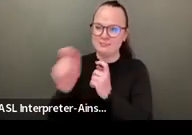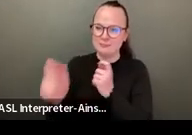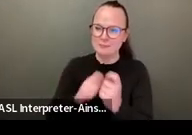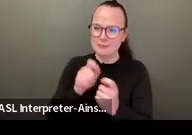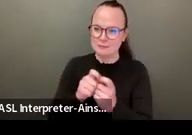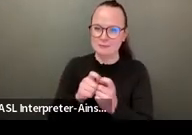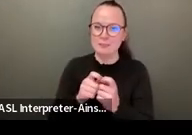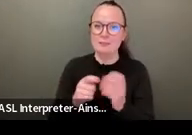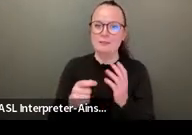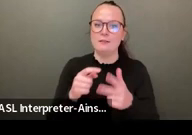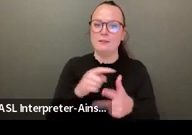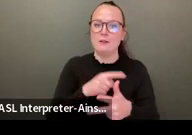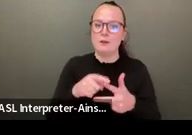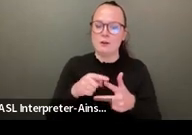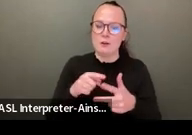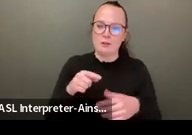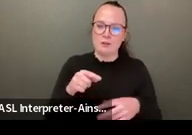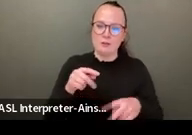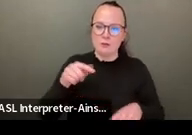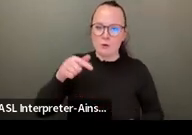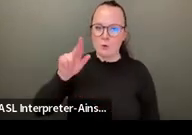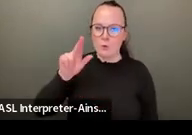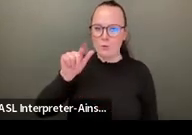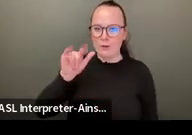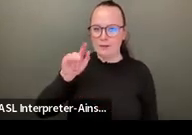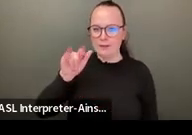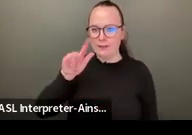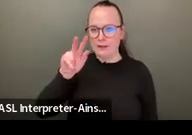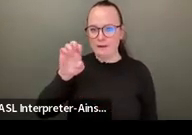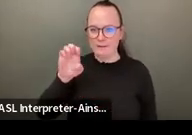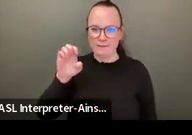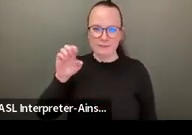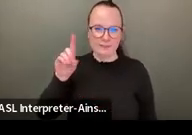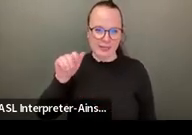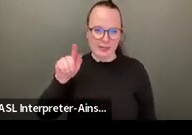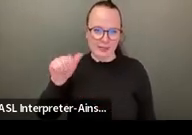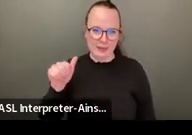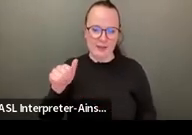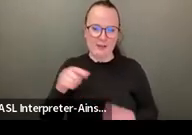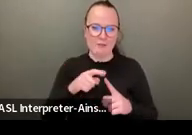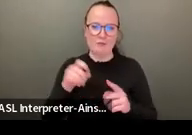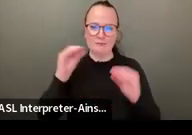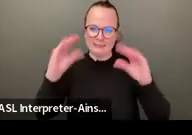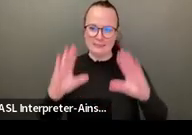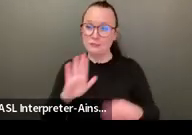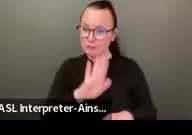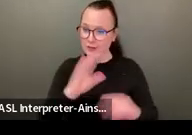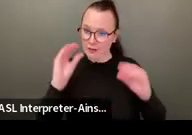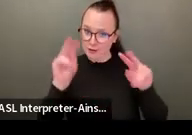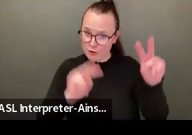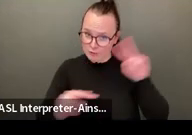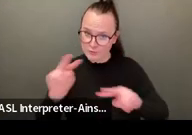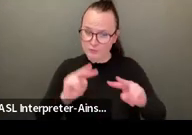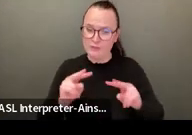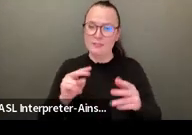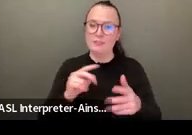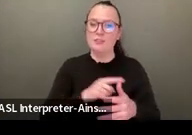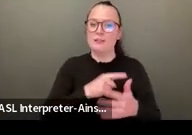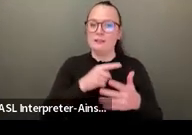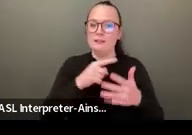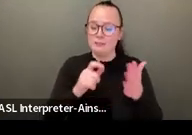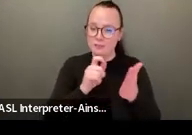Qualitative data, checklist, daily log, running record, work samples, rubrics. If you use a